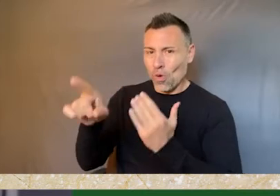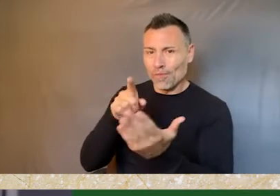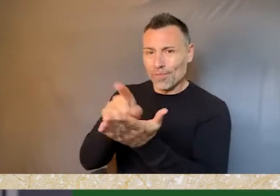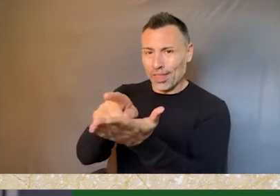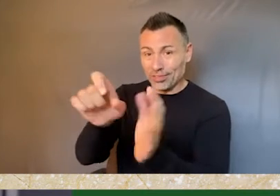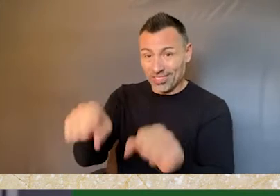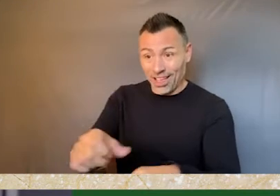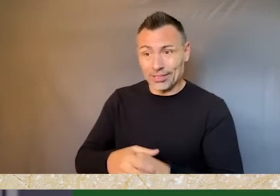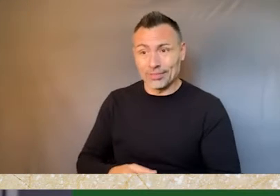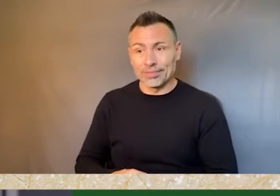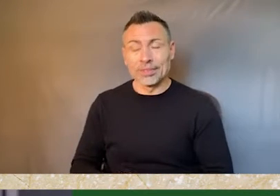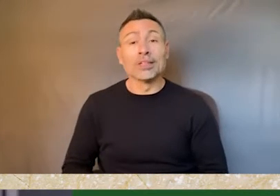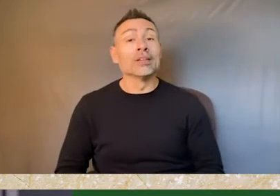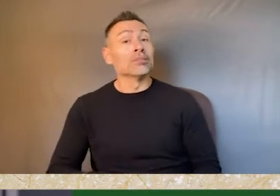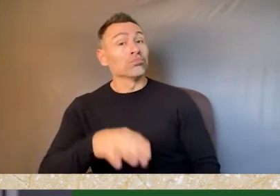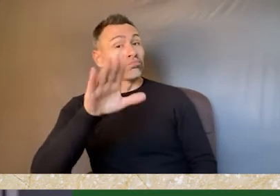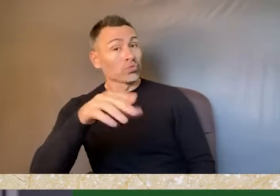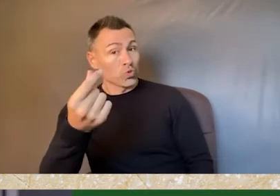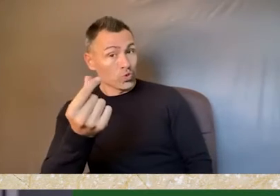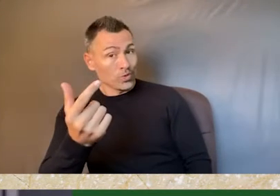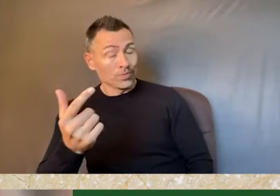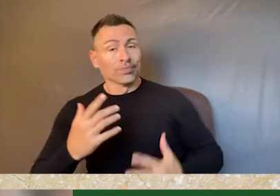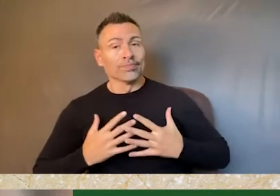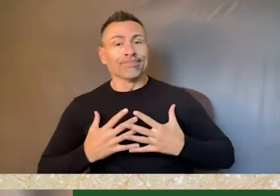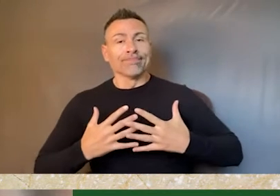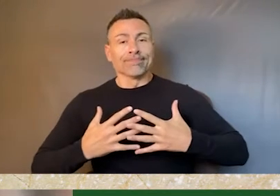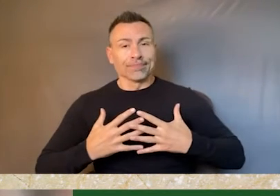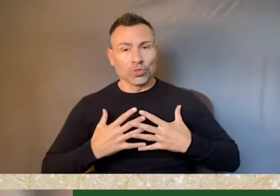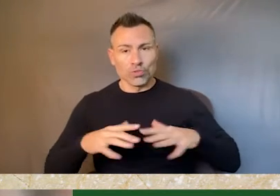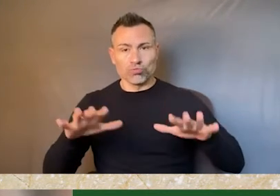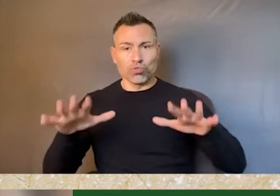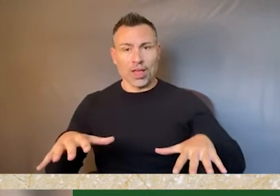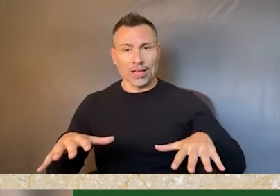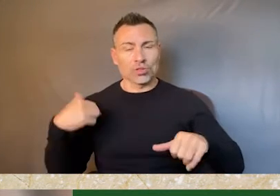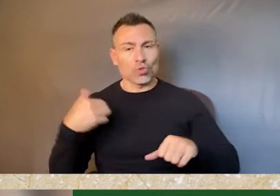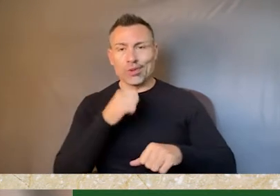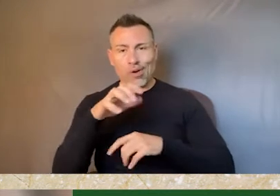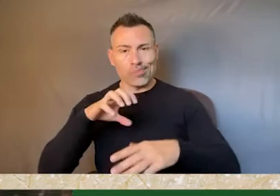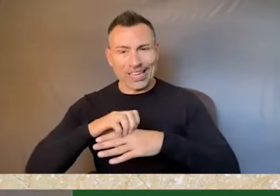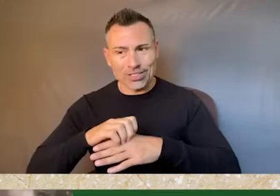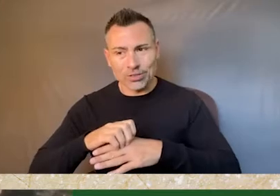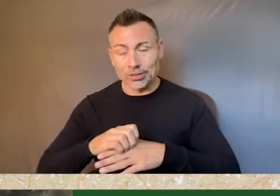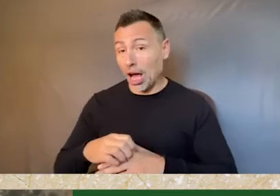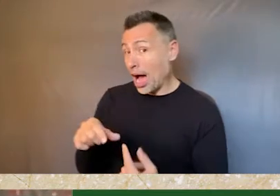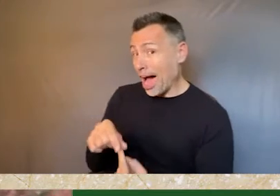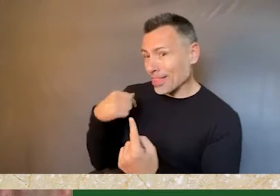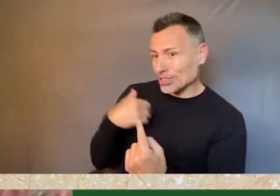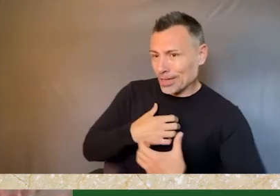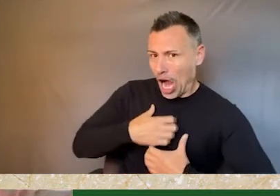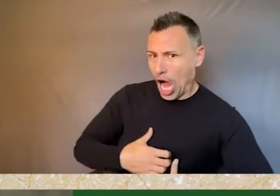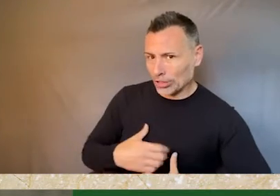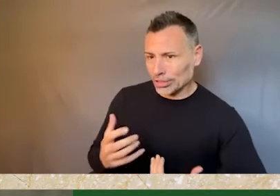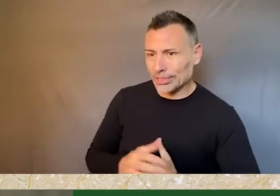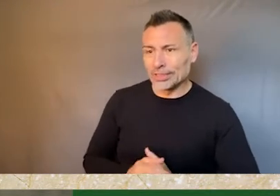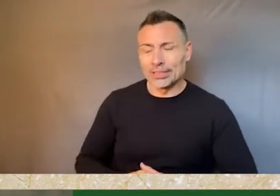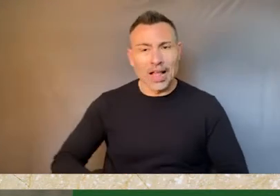So take a deep breath, relax. We don't bite. Unless we're really hungry. Hello there, ladies. How are you?